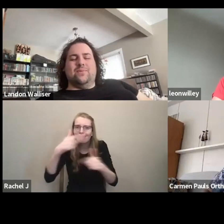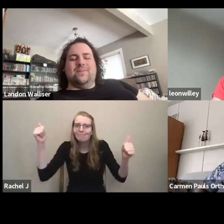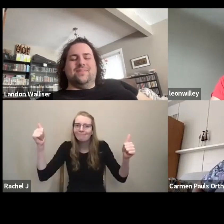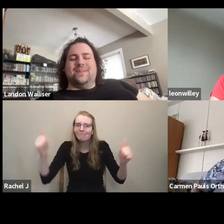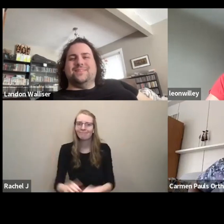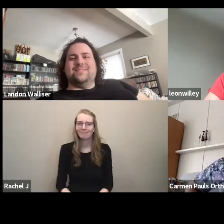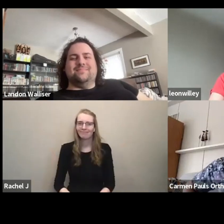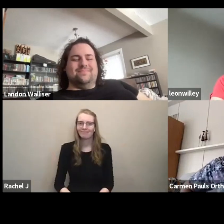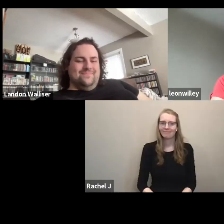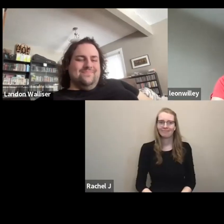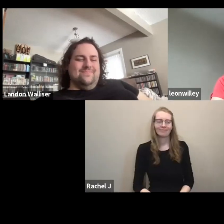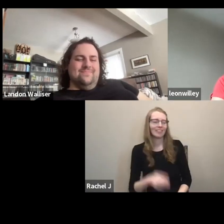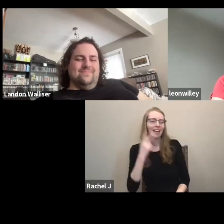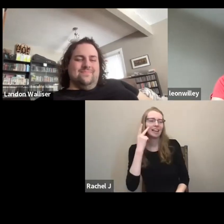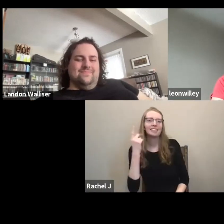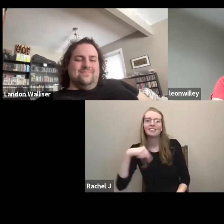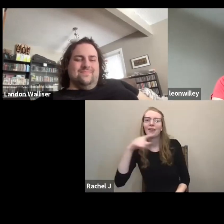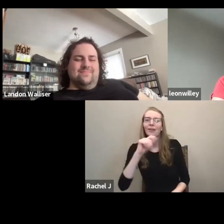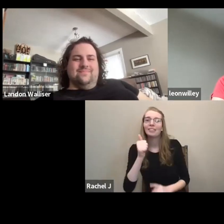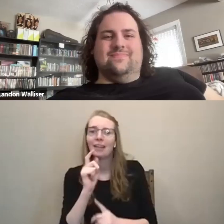See everyone in 10 minutes.